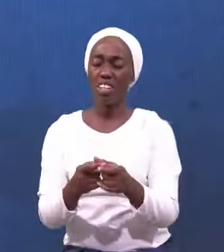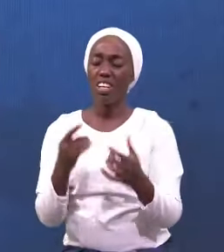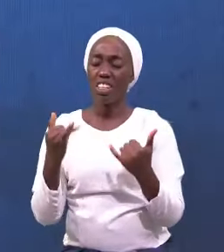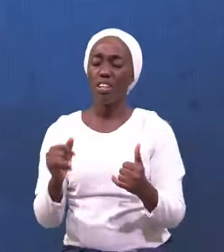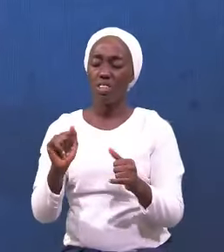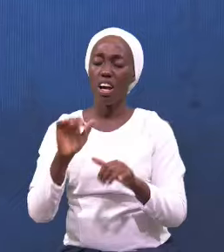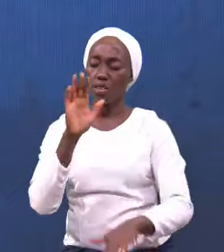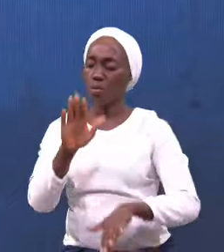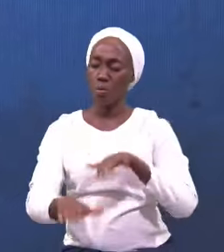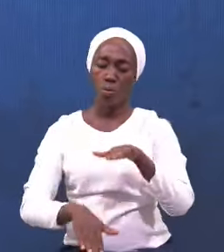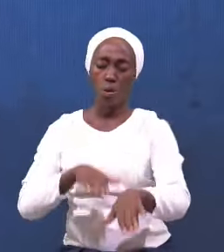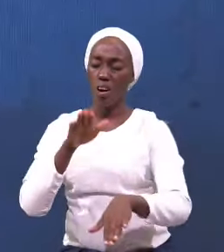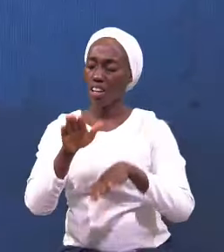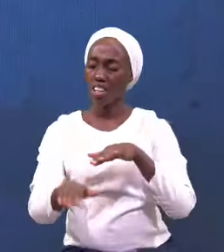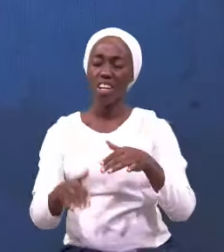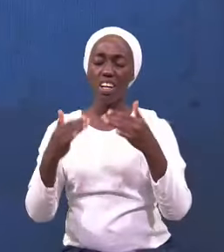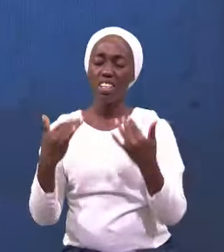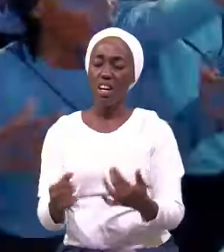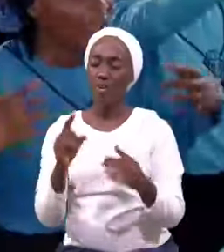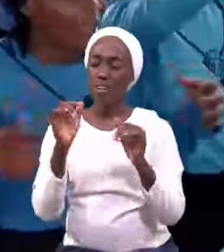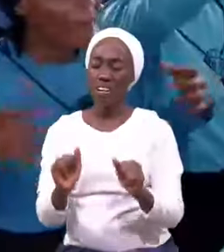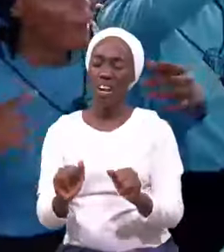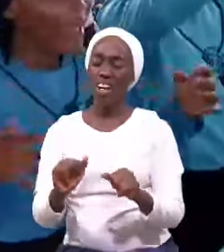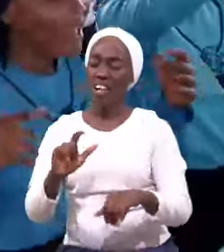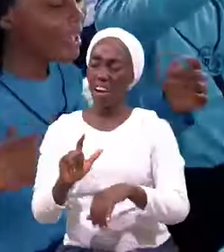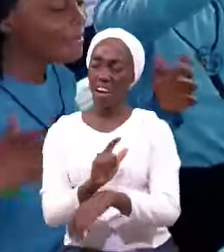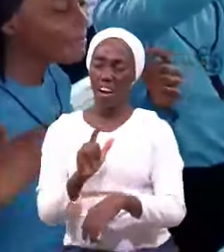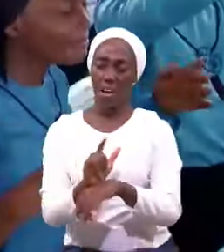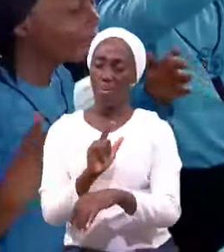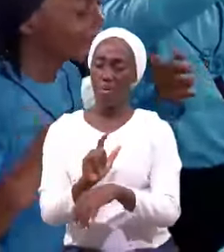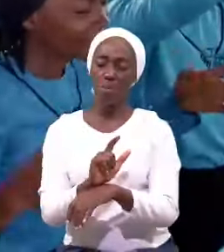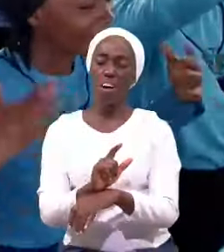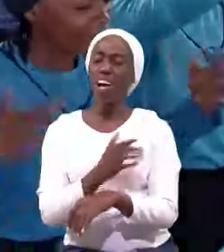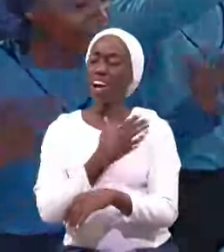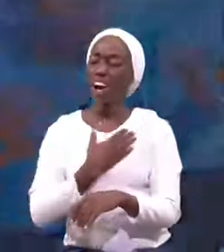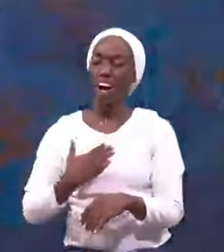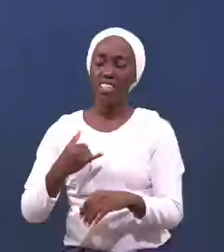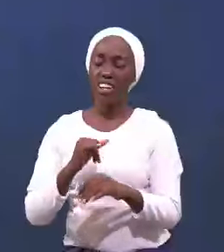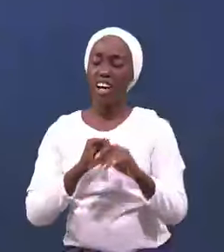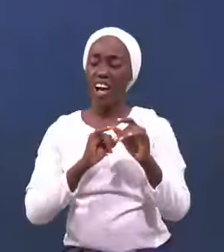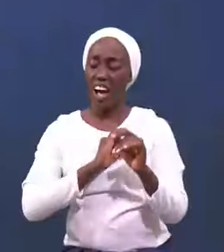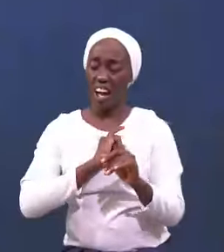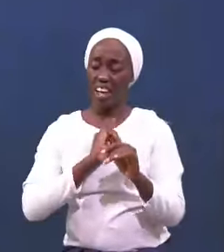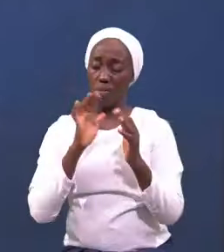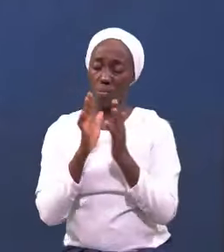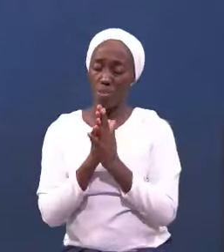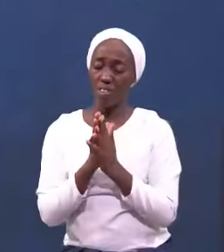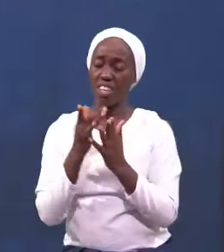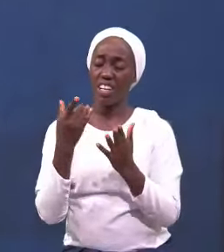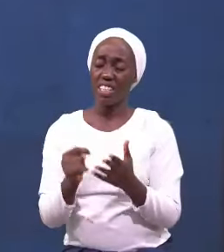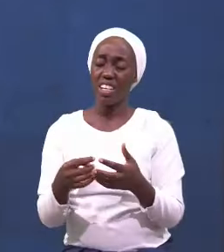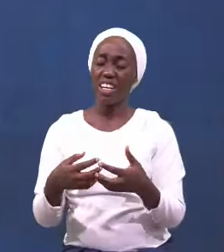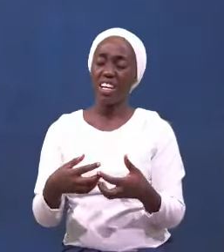can walk. Now you can labor. And I pray the engine